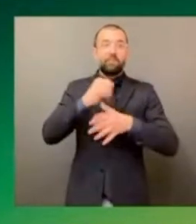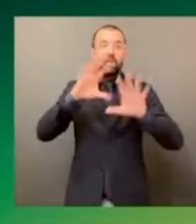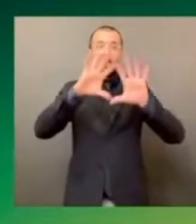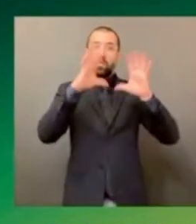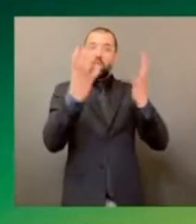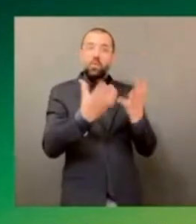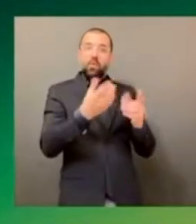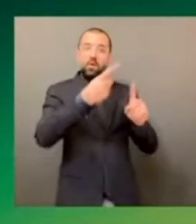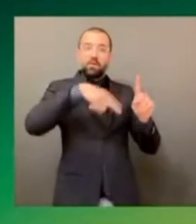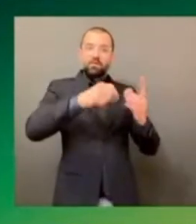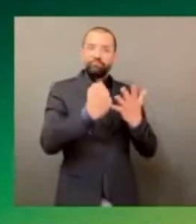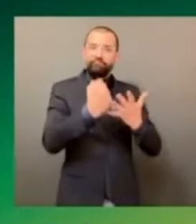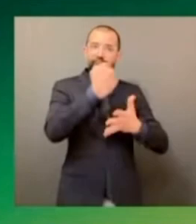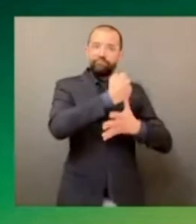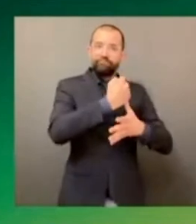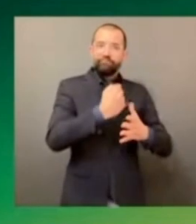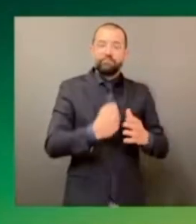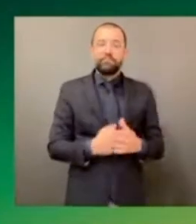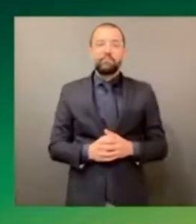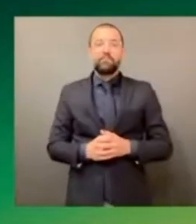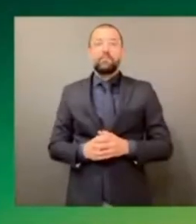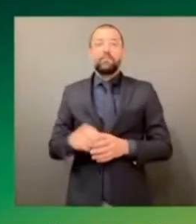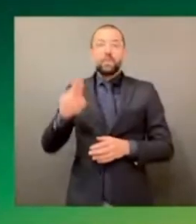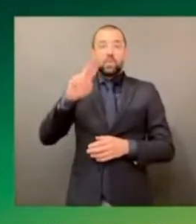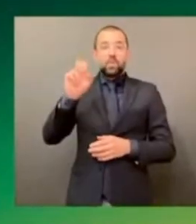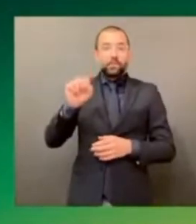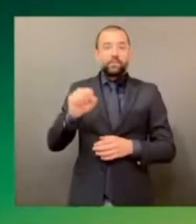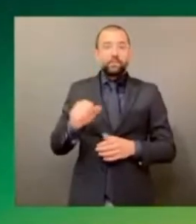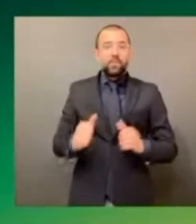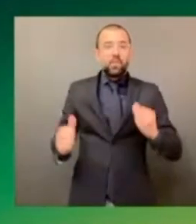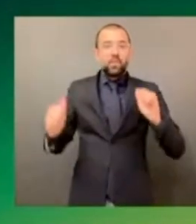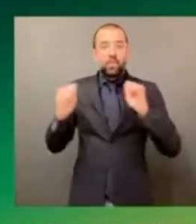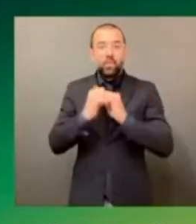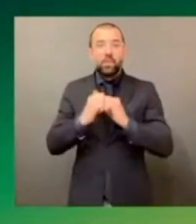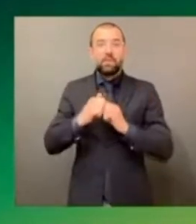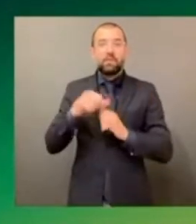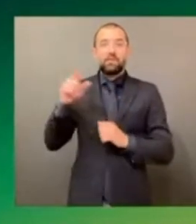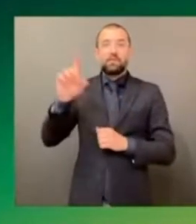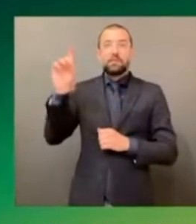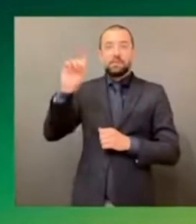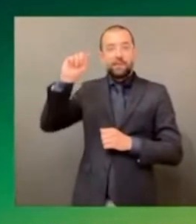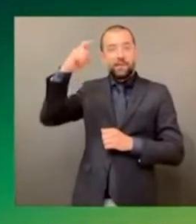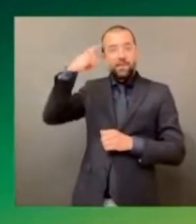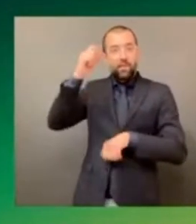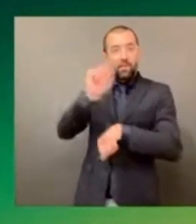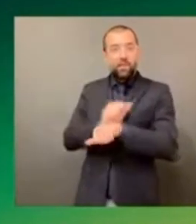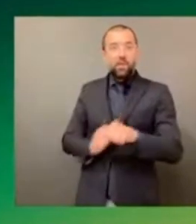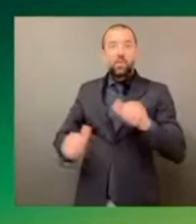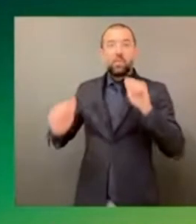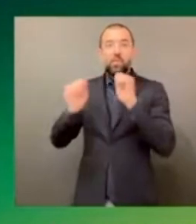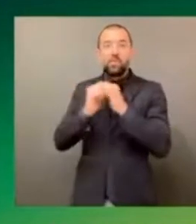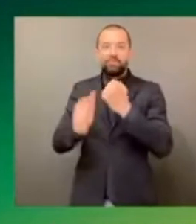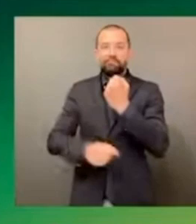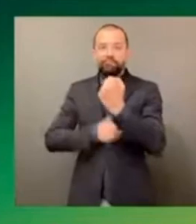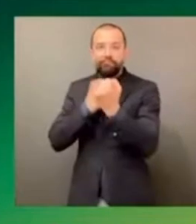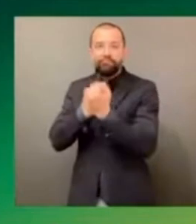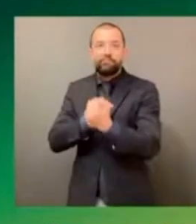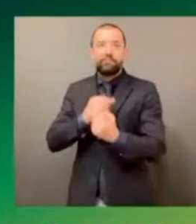will continue to work alongside democratic governments and in support of democratic